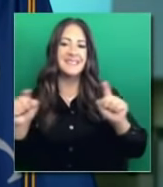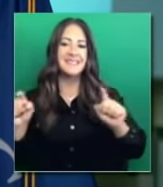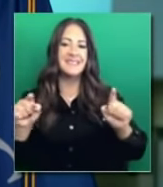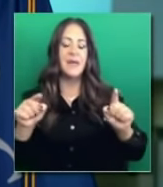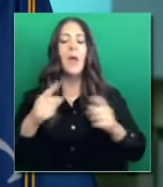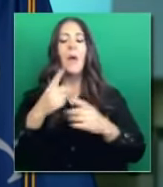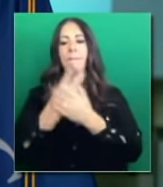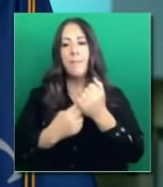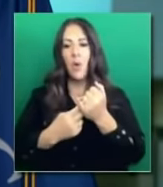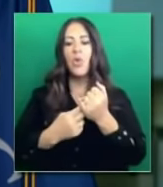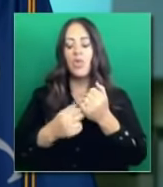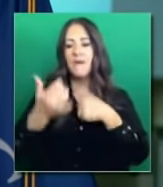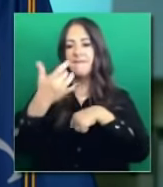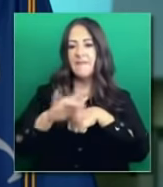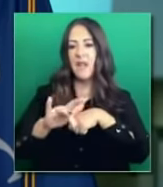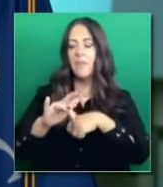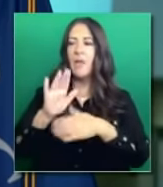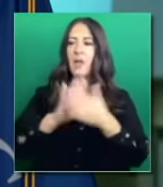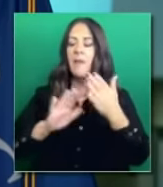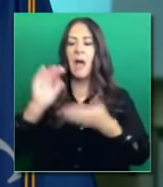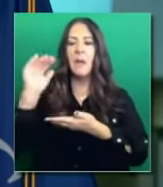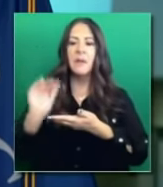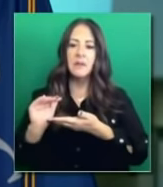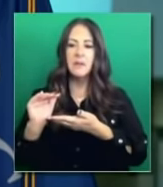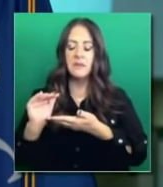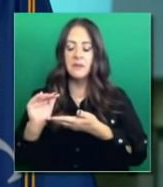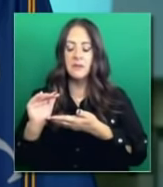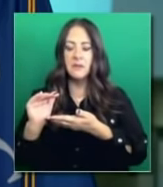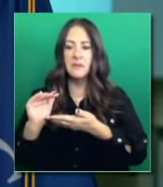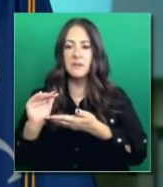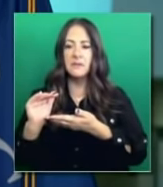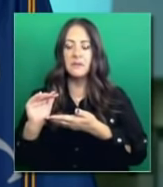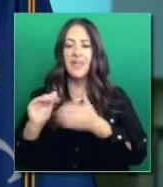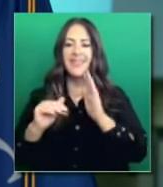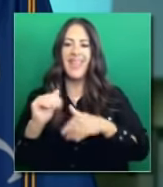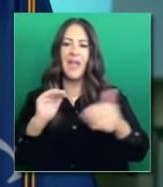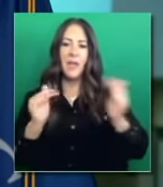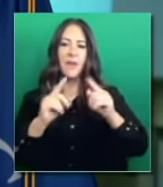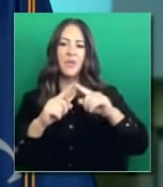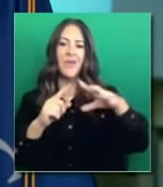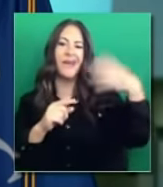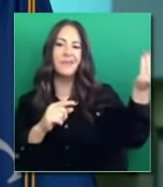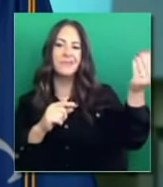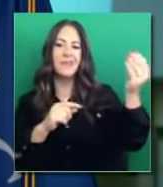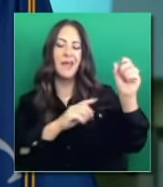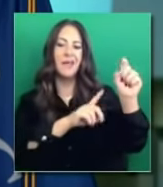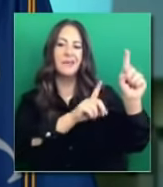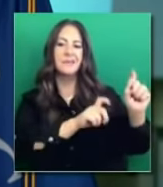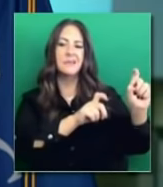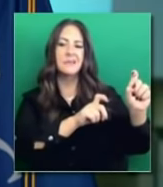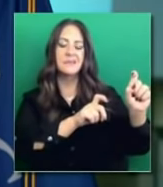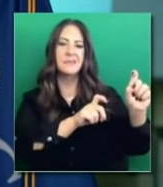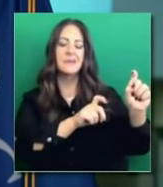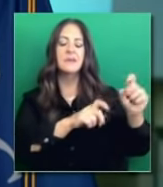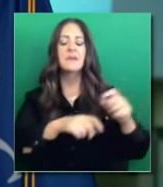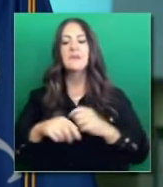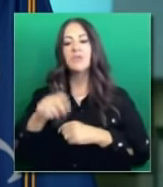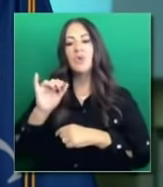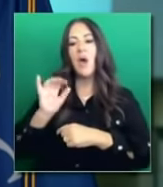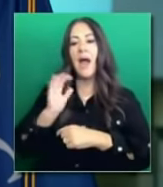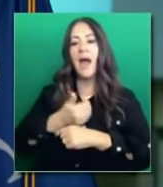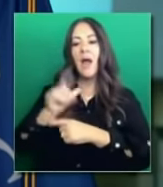a third of the costs of what the current market is charging for those tests. We're making those tests, that lab available